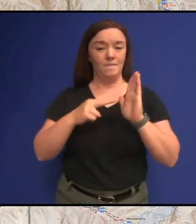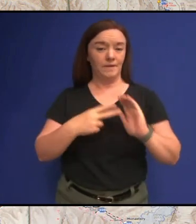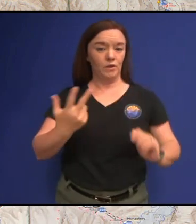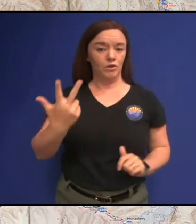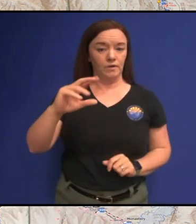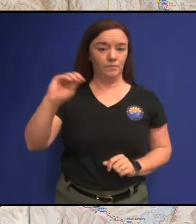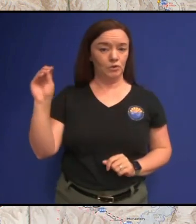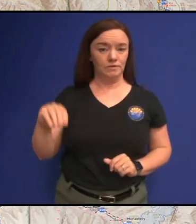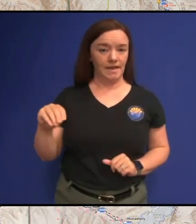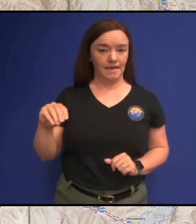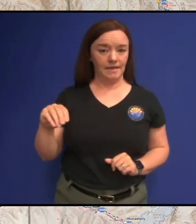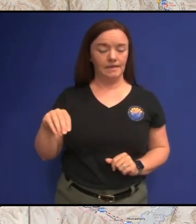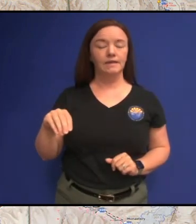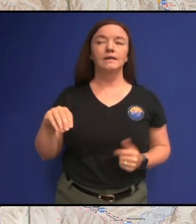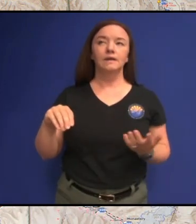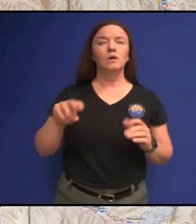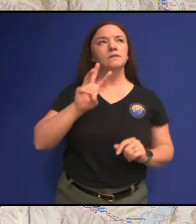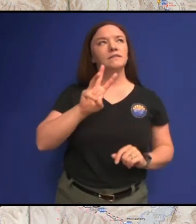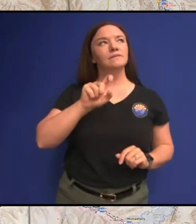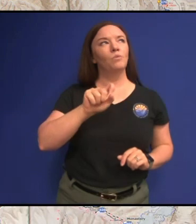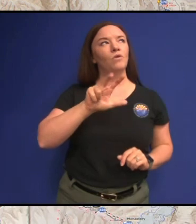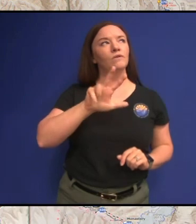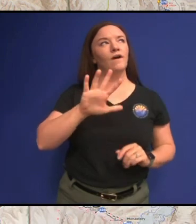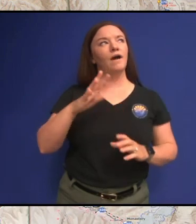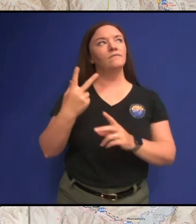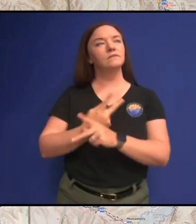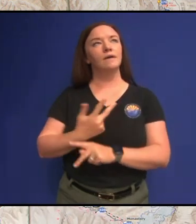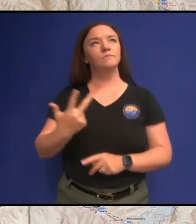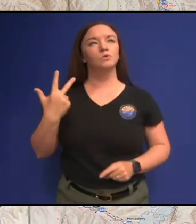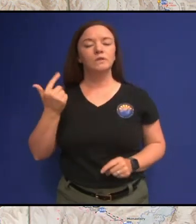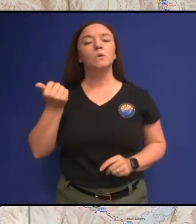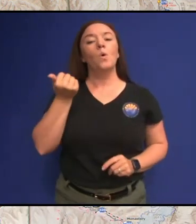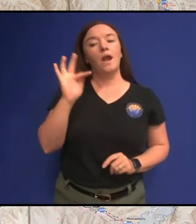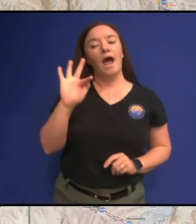well, 6.35 times 3, so it's